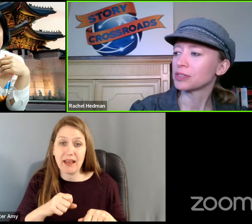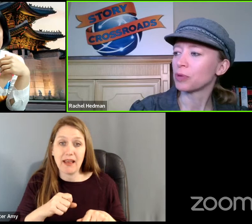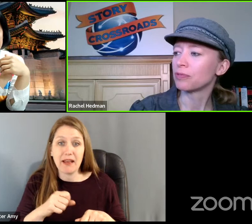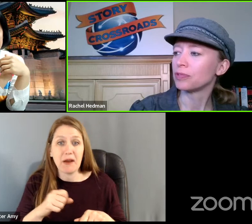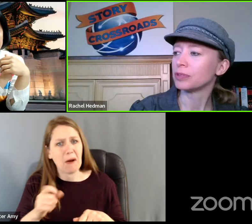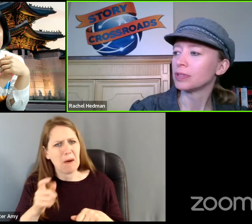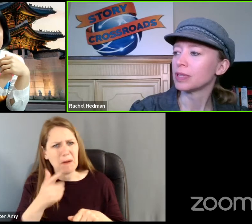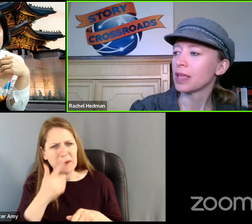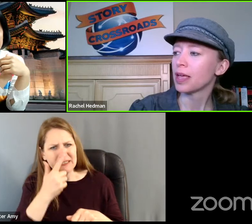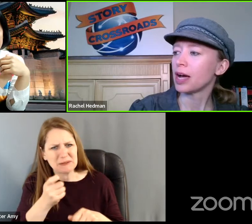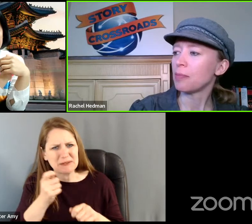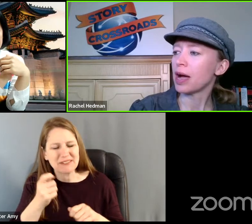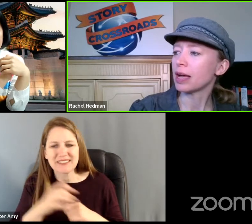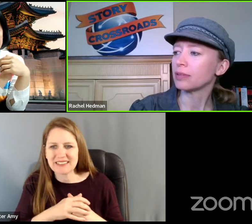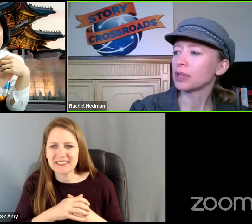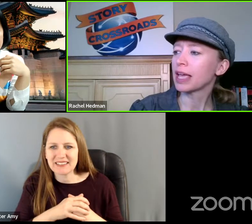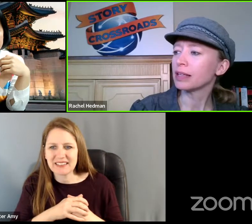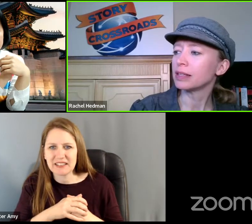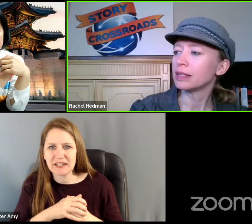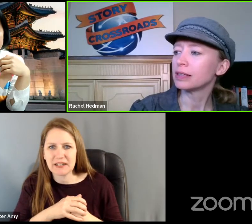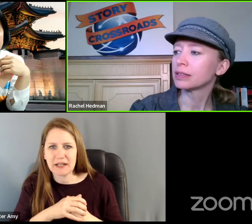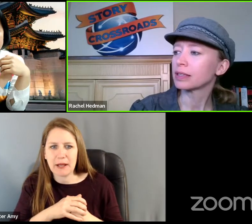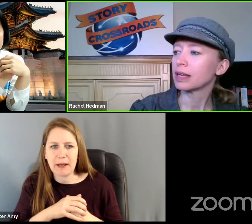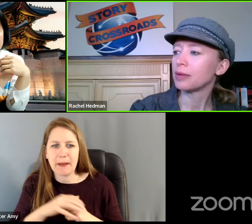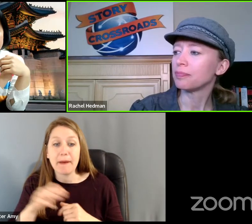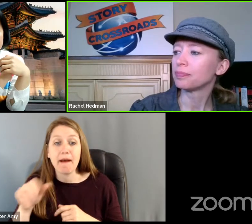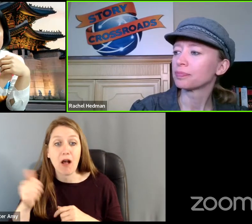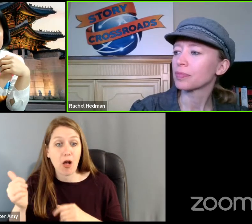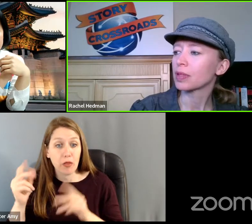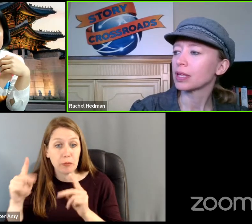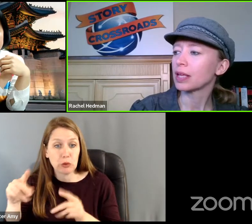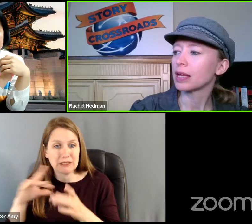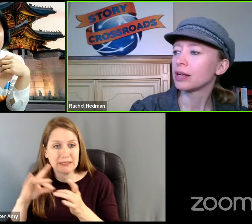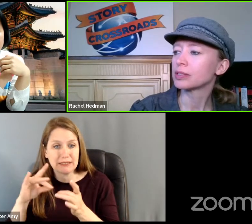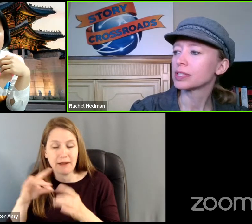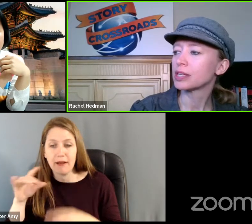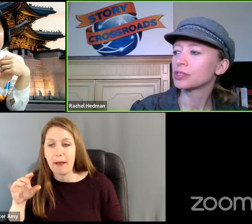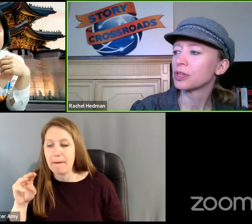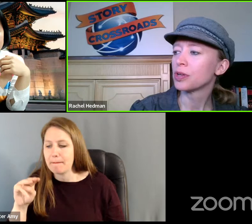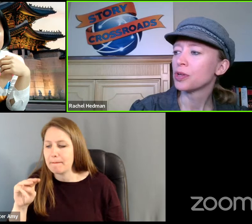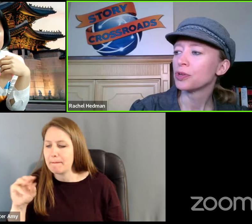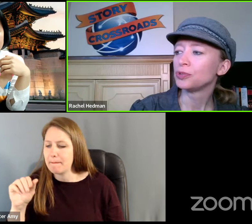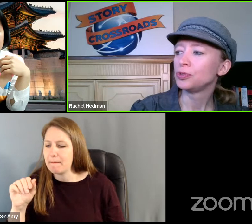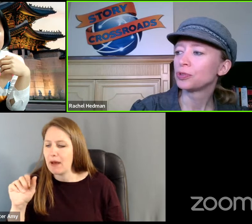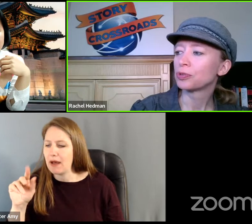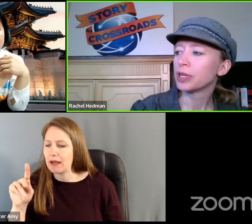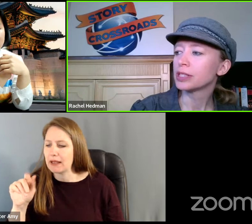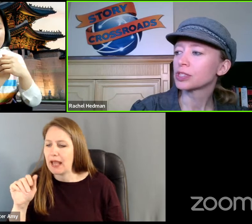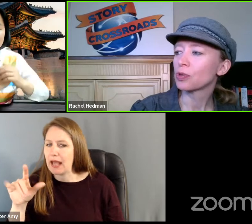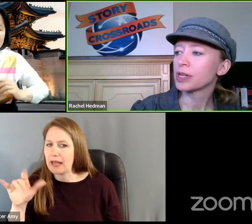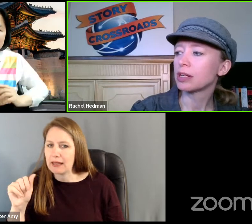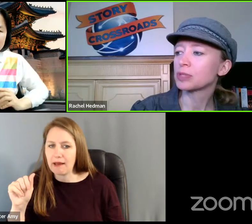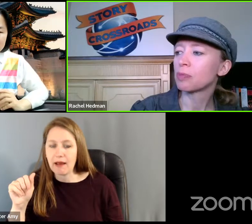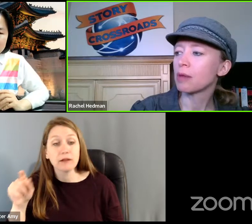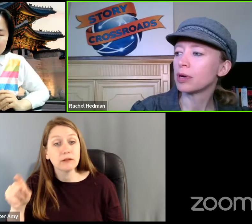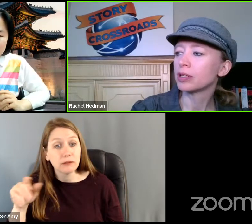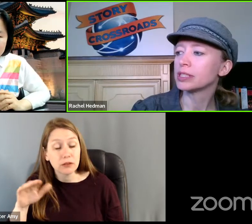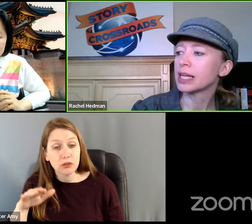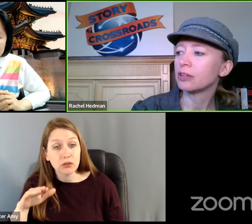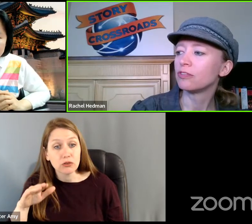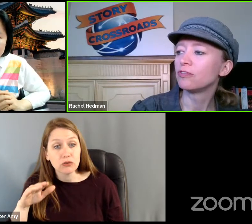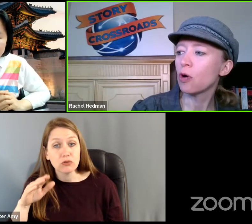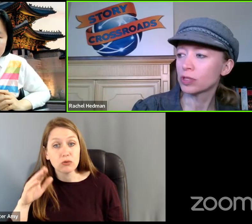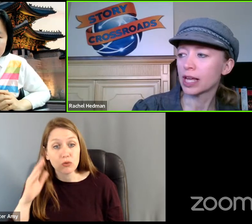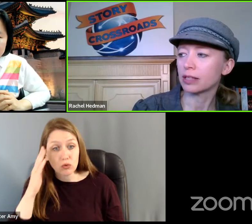Yeah, that's wonderful. Michaela here says, do Korean storytellers